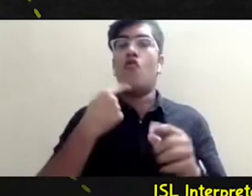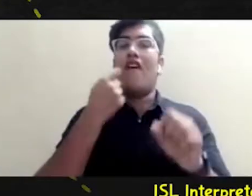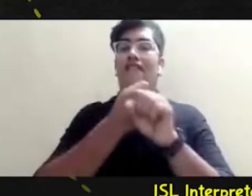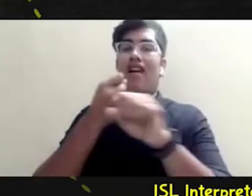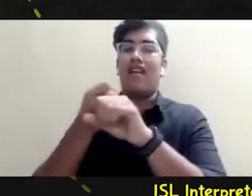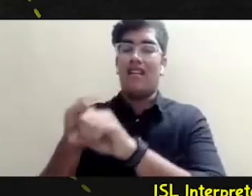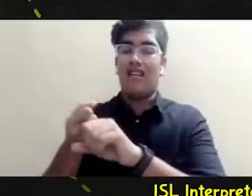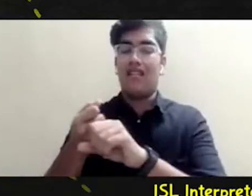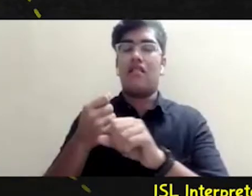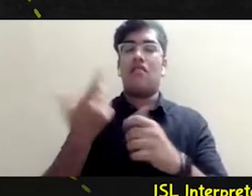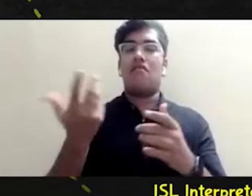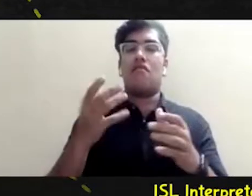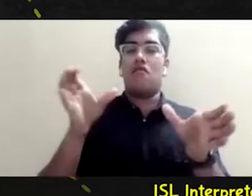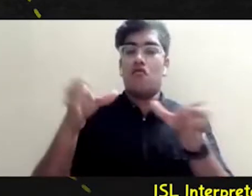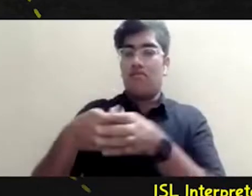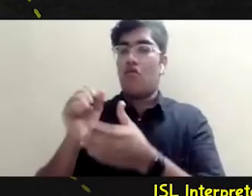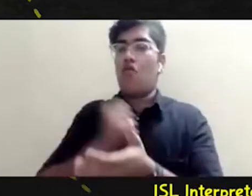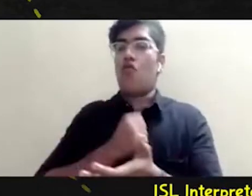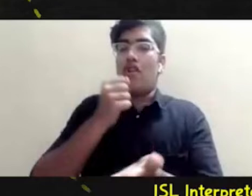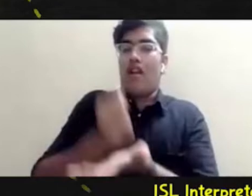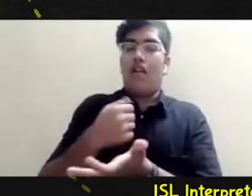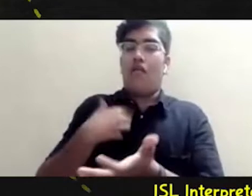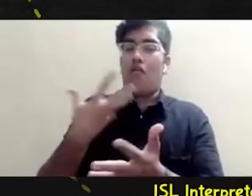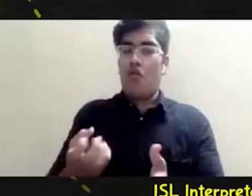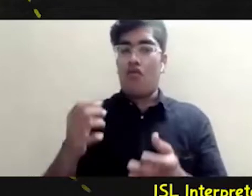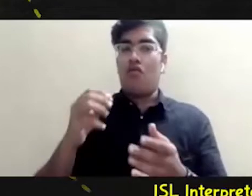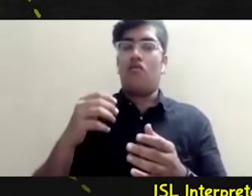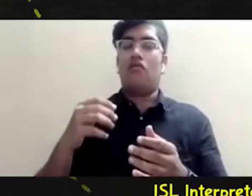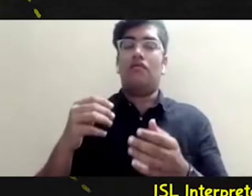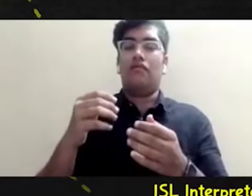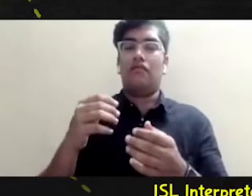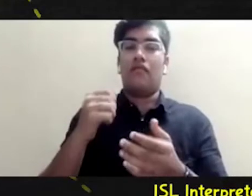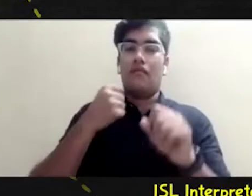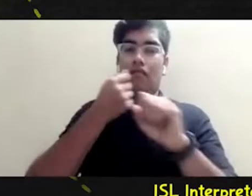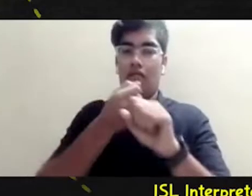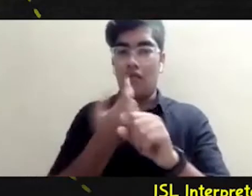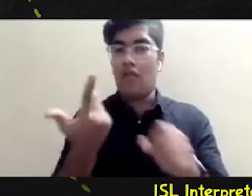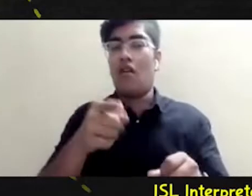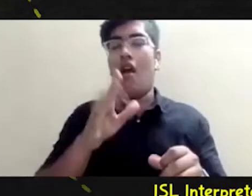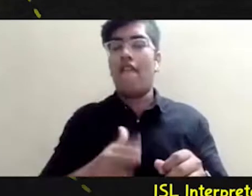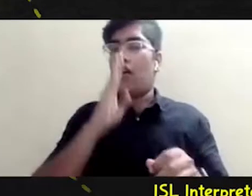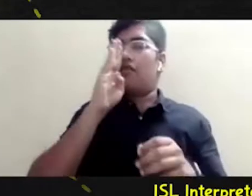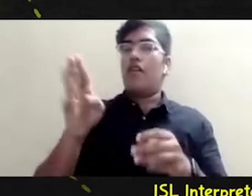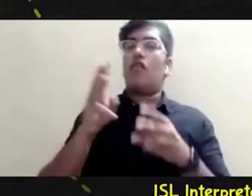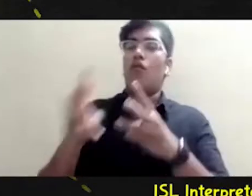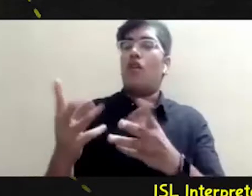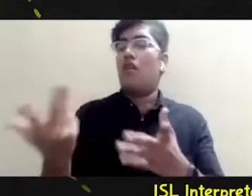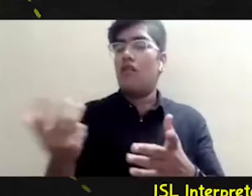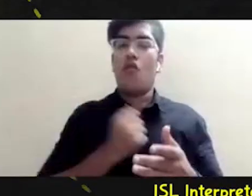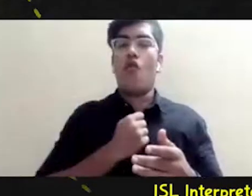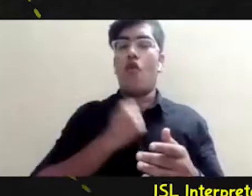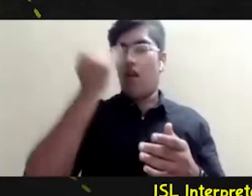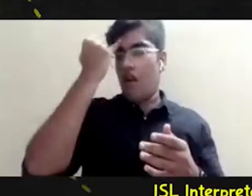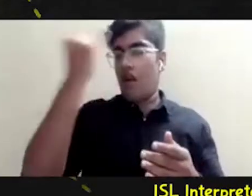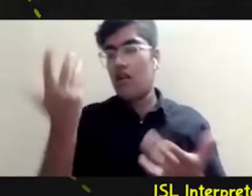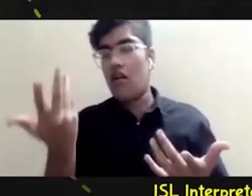Because there is a direct attack and a direct way in which ideas of marginalized communities and identities of